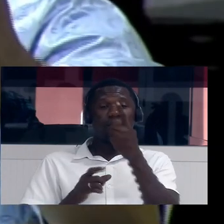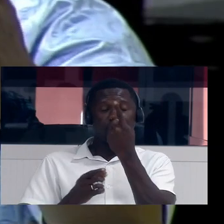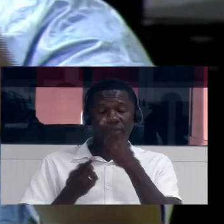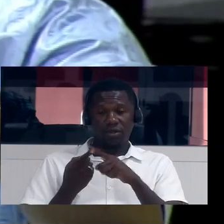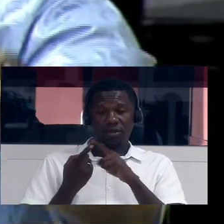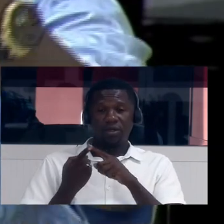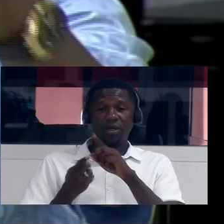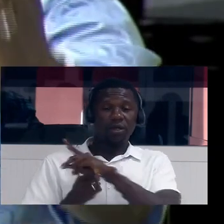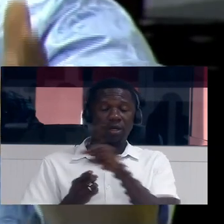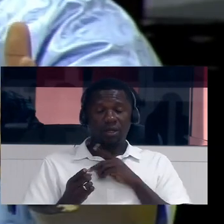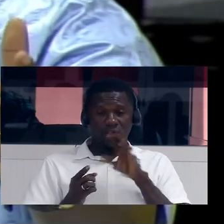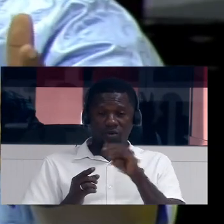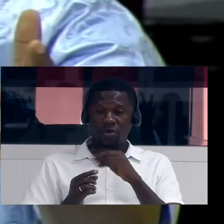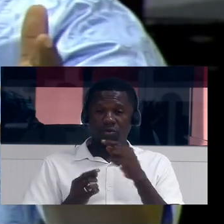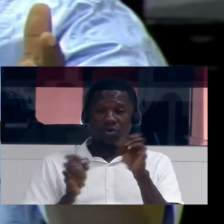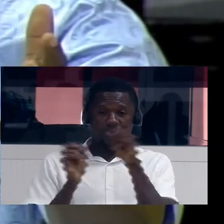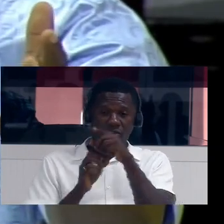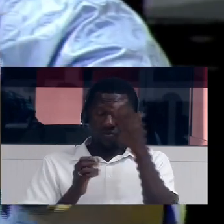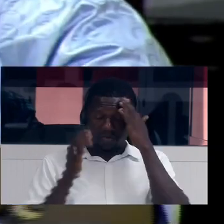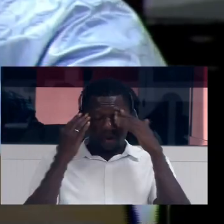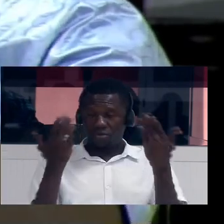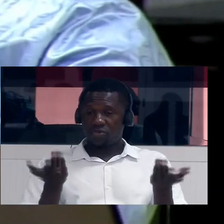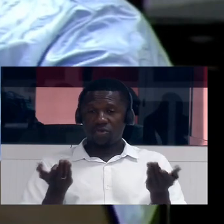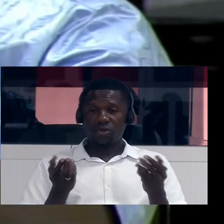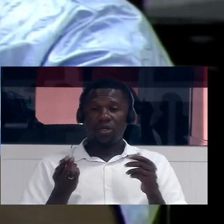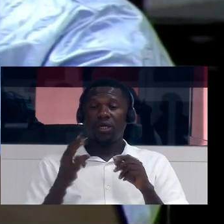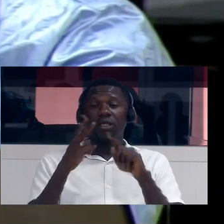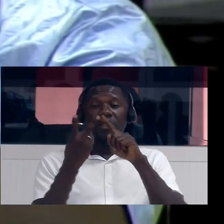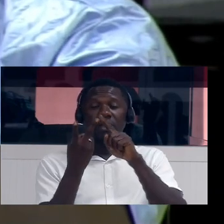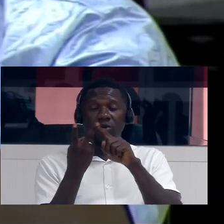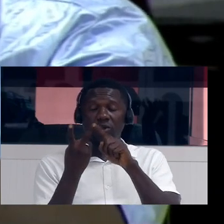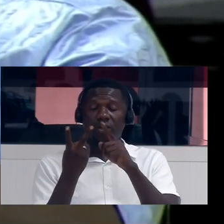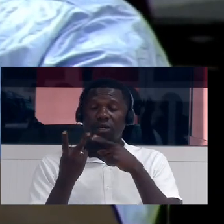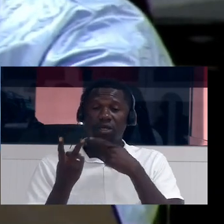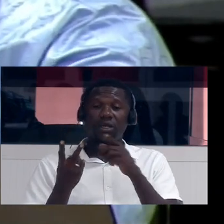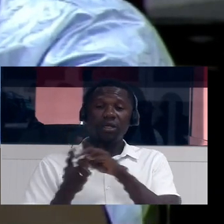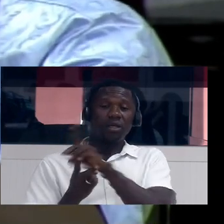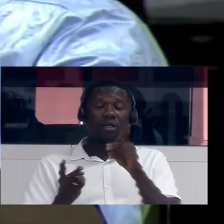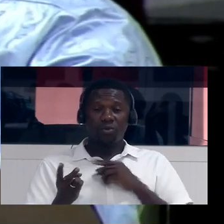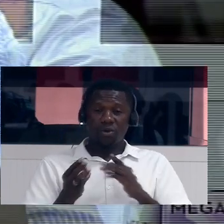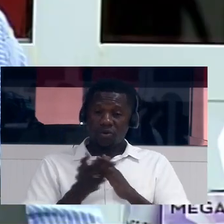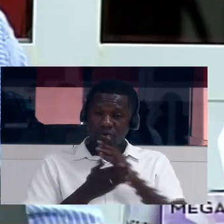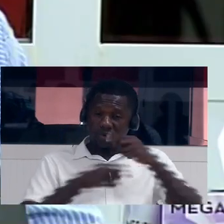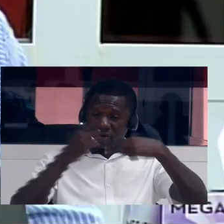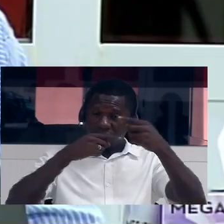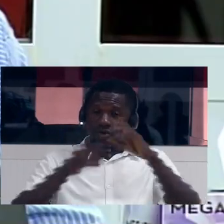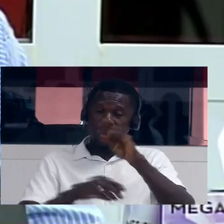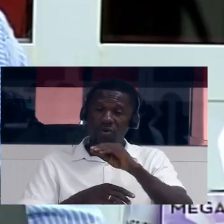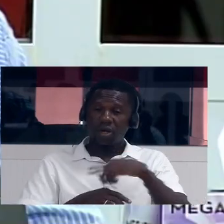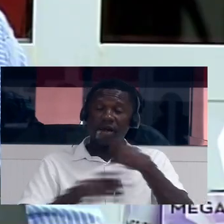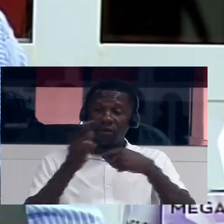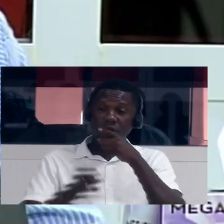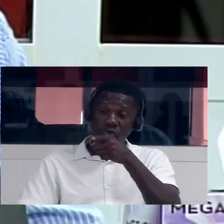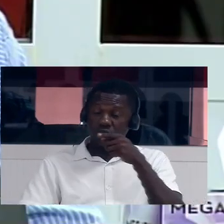they did it without your knowledge. The second one is they were continuing to do it after you